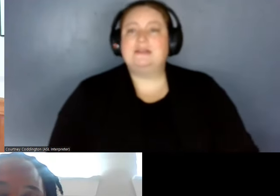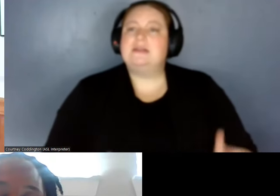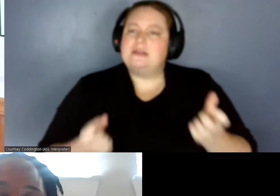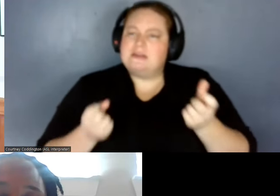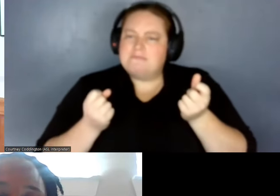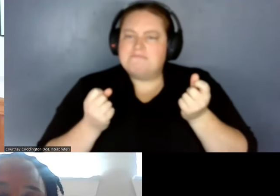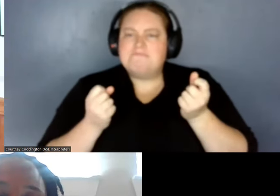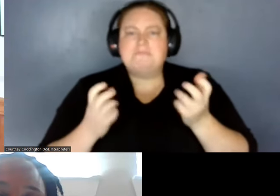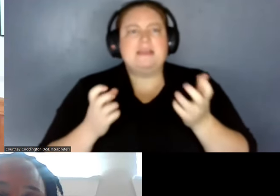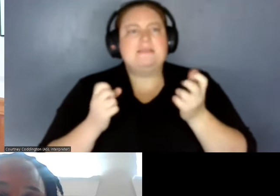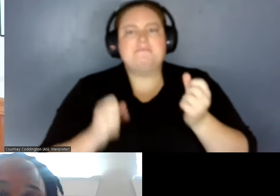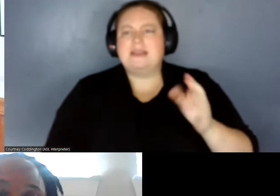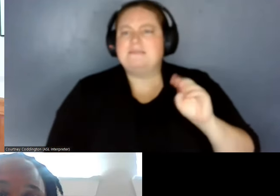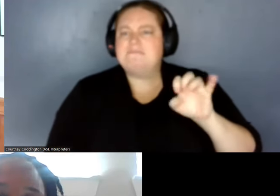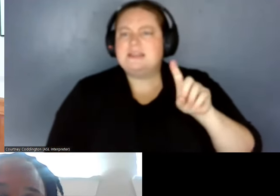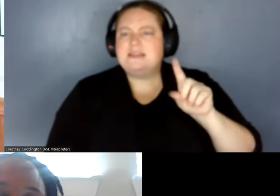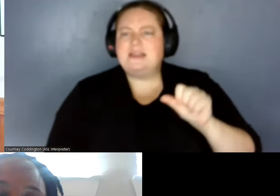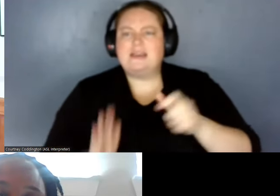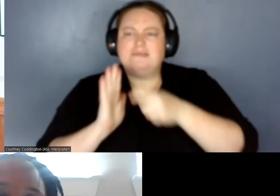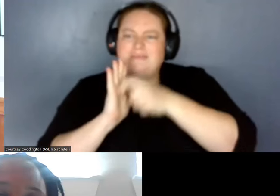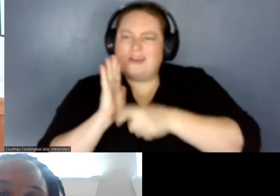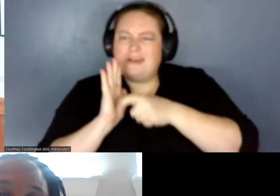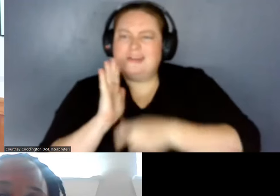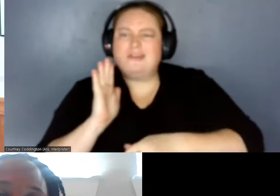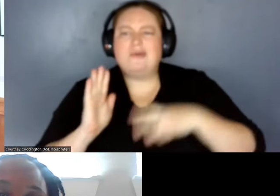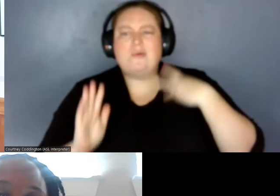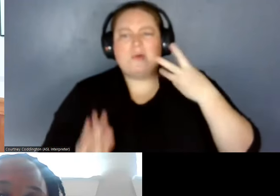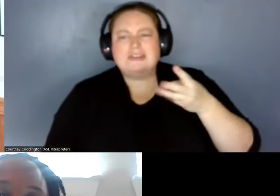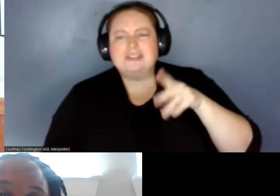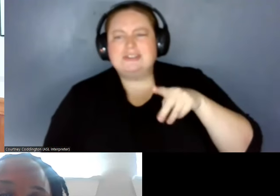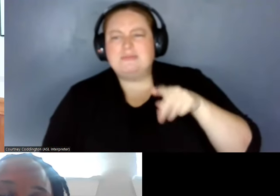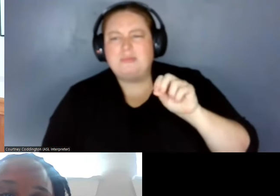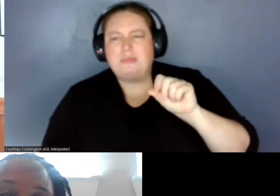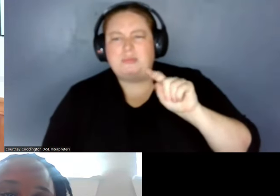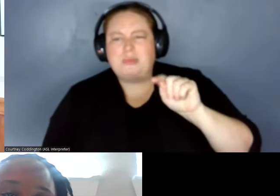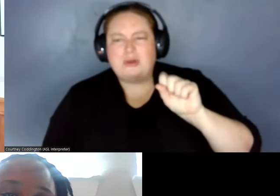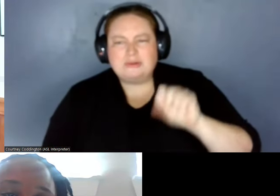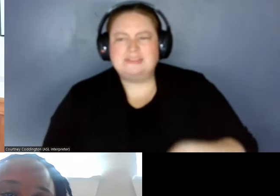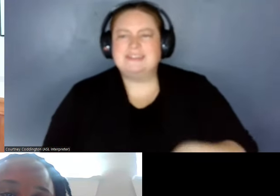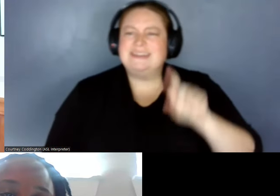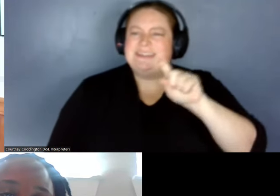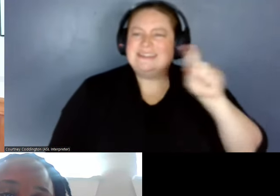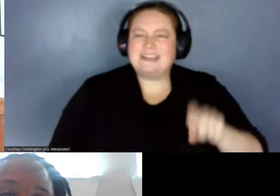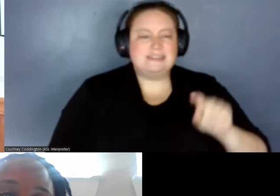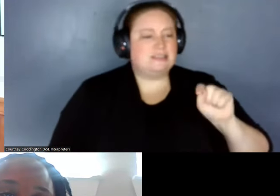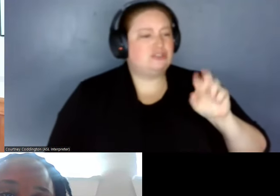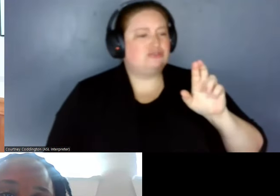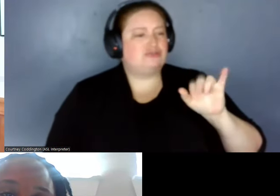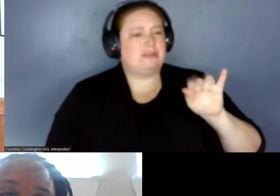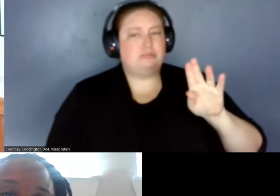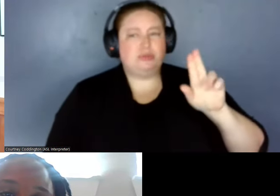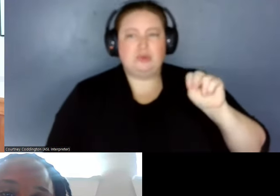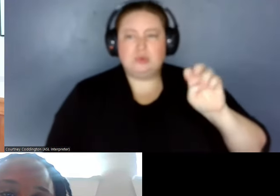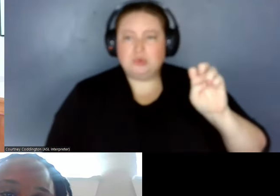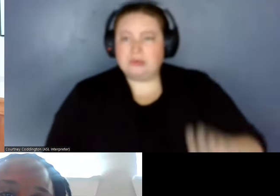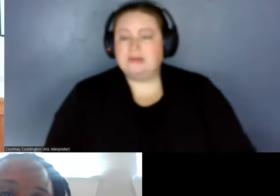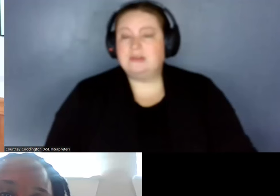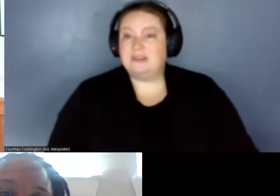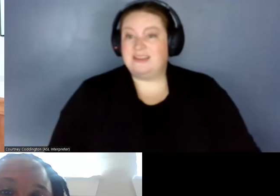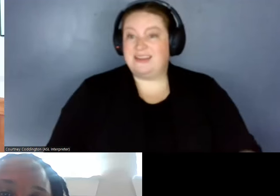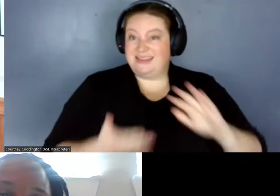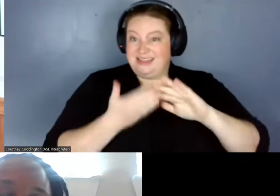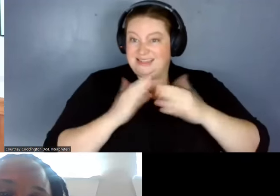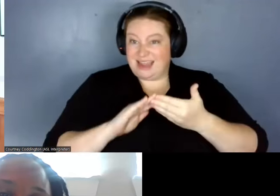outlets, including the Washington Post and Texas Tribune, have reported that the town where your father lost his